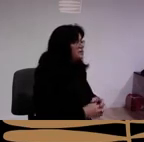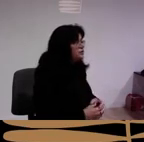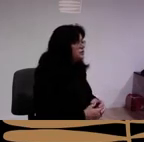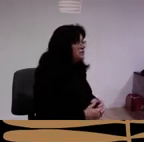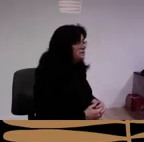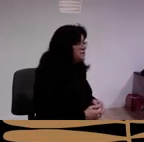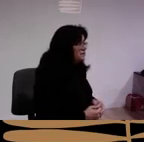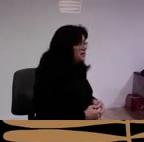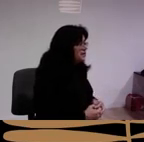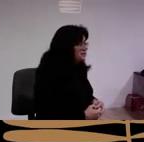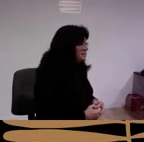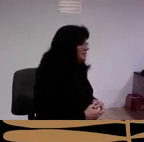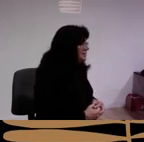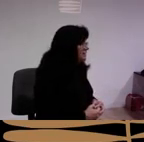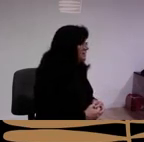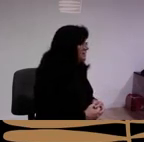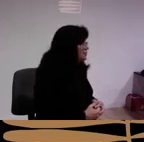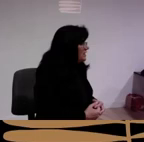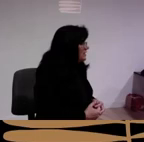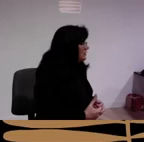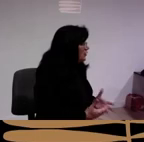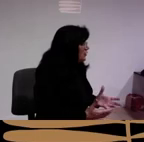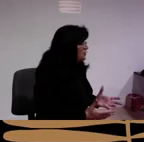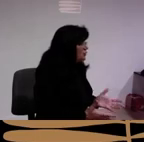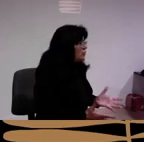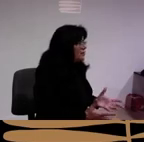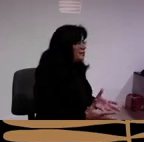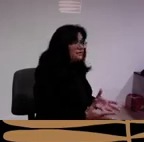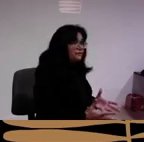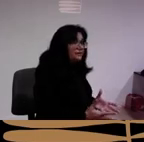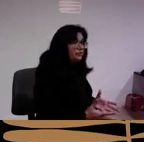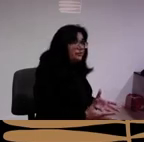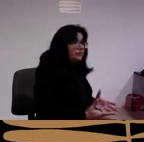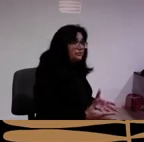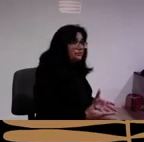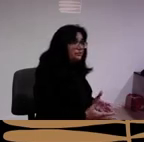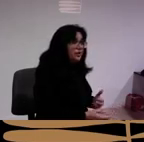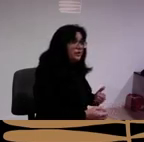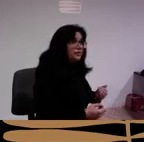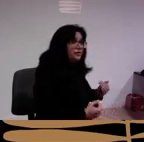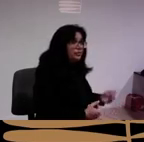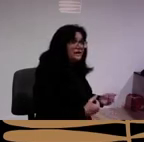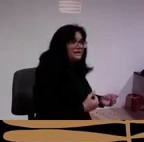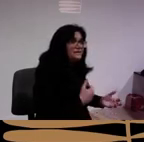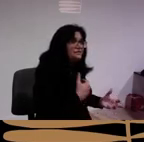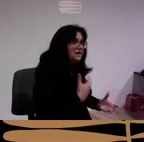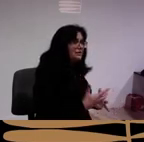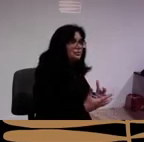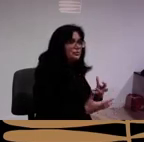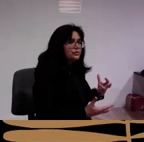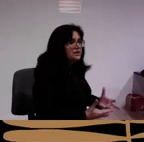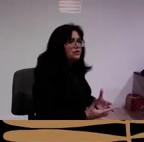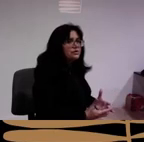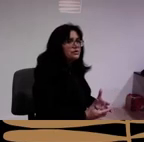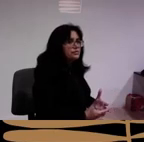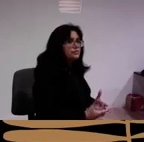in our histories, Tidlick drank all of the water that was available. So plants,